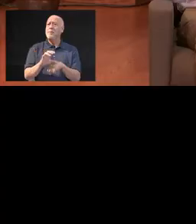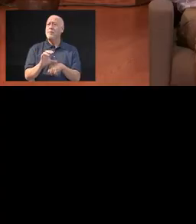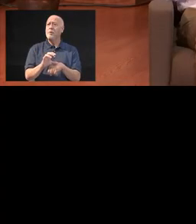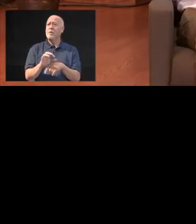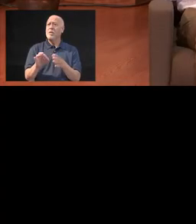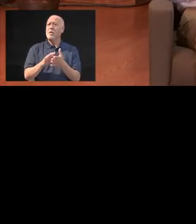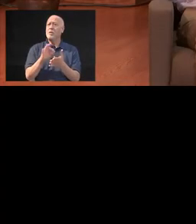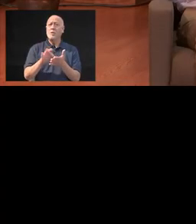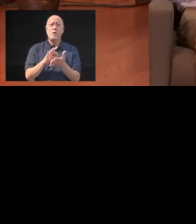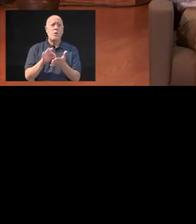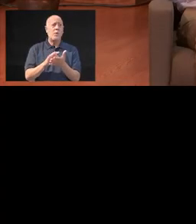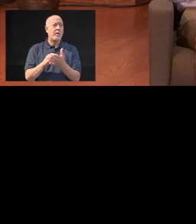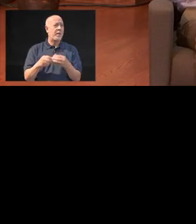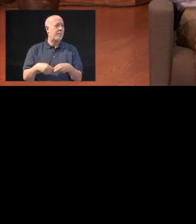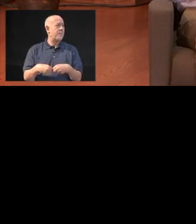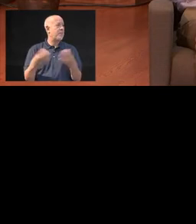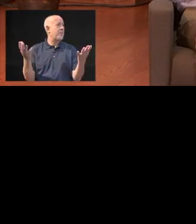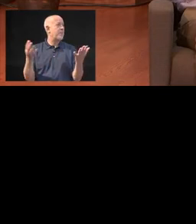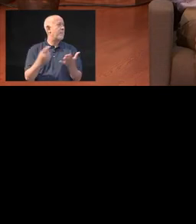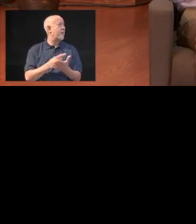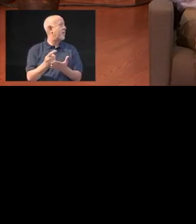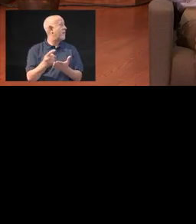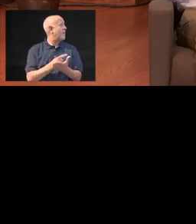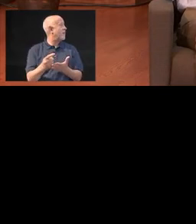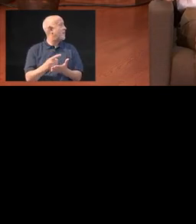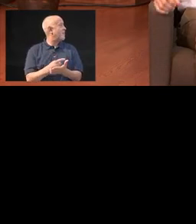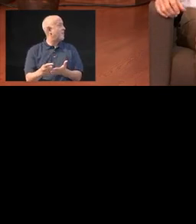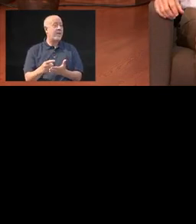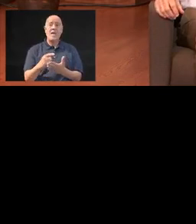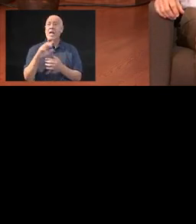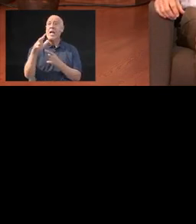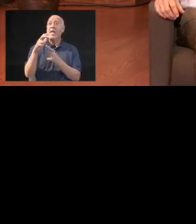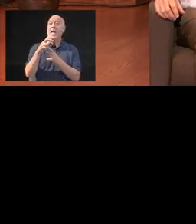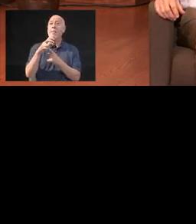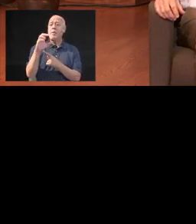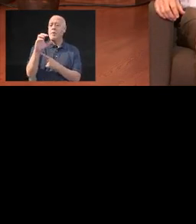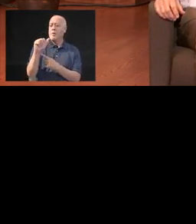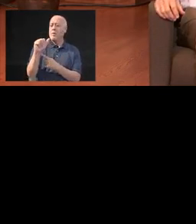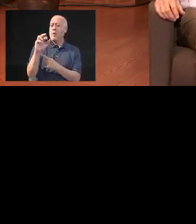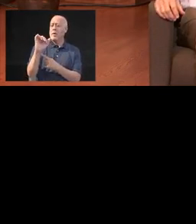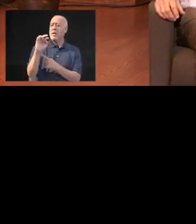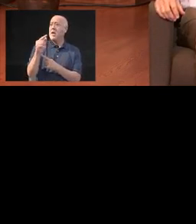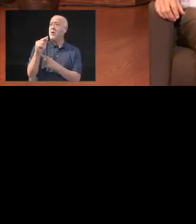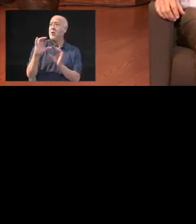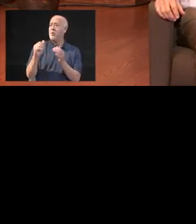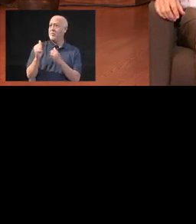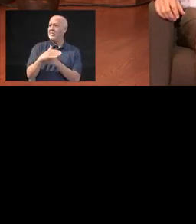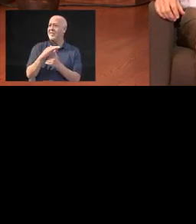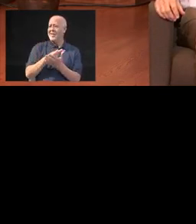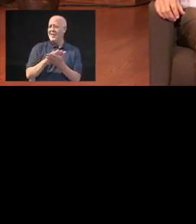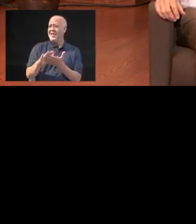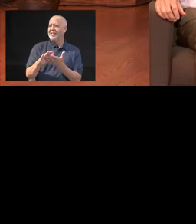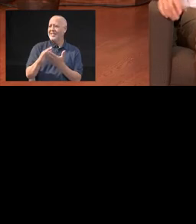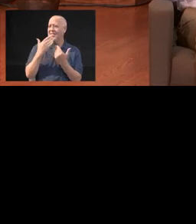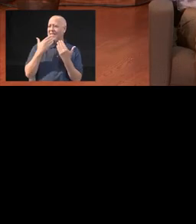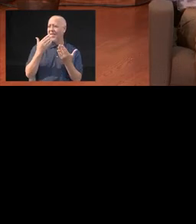are sewing these and putting these out each week. Capital Caring Group, they sent a really nice thank you note to the church this past week. And in that, they